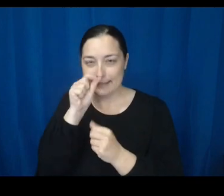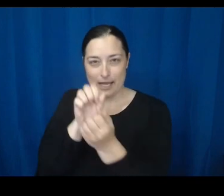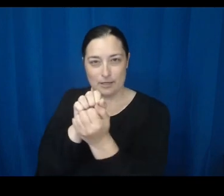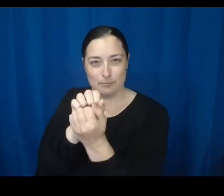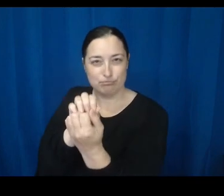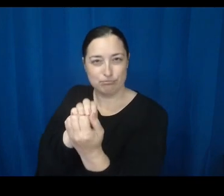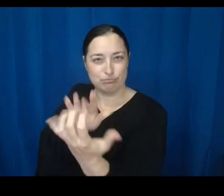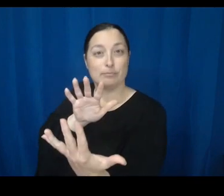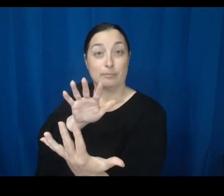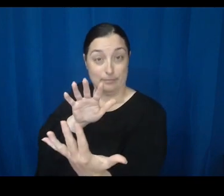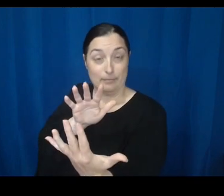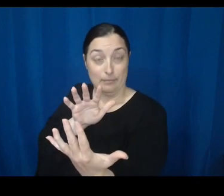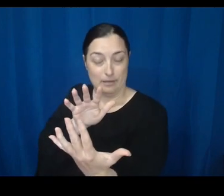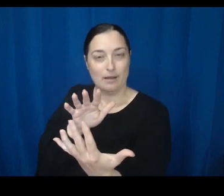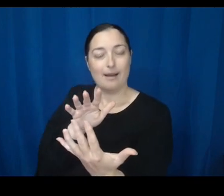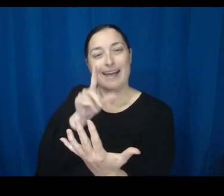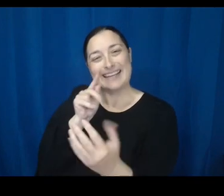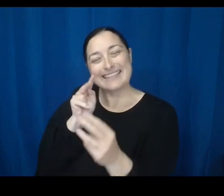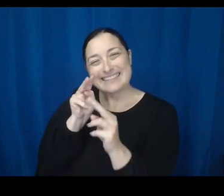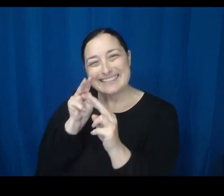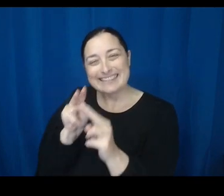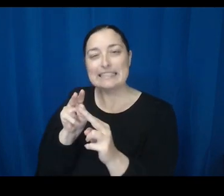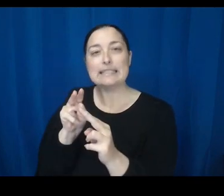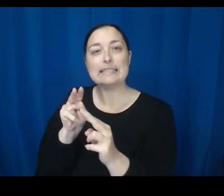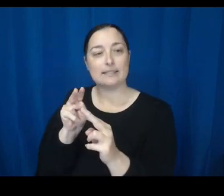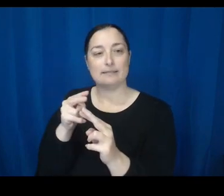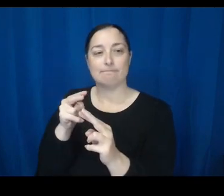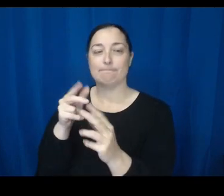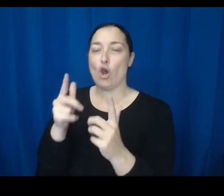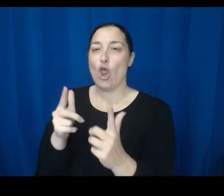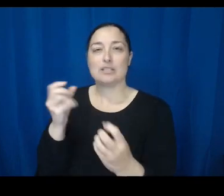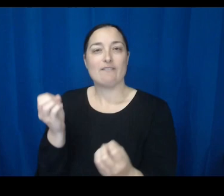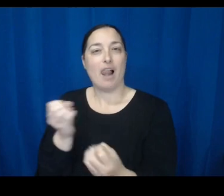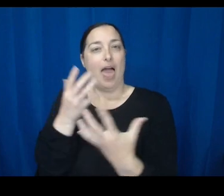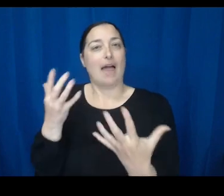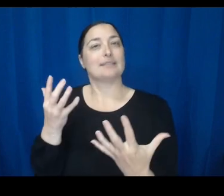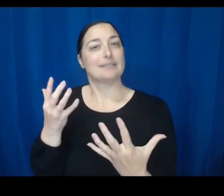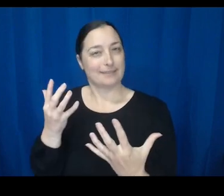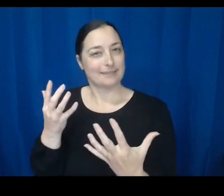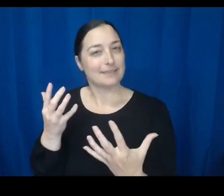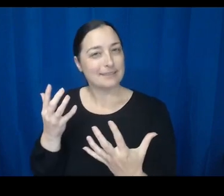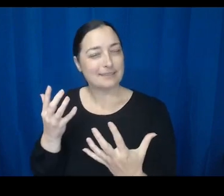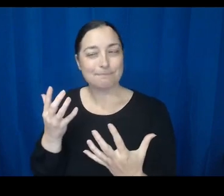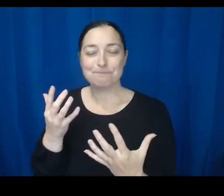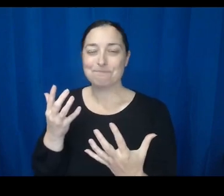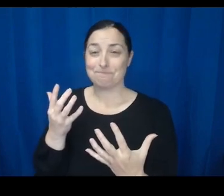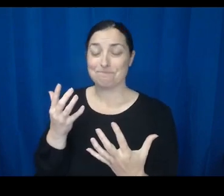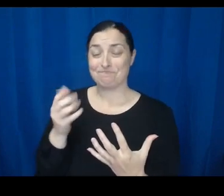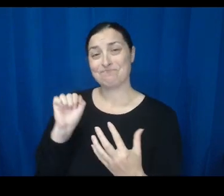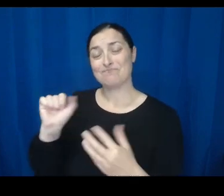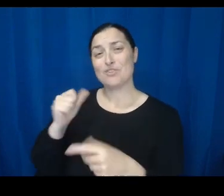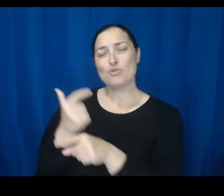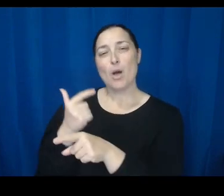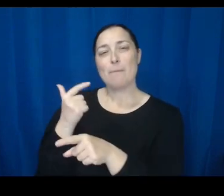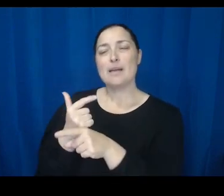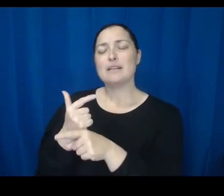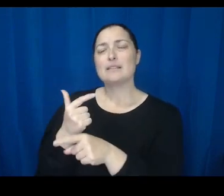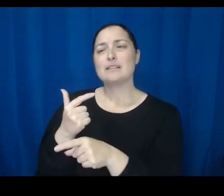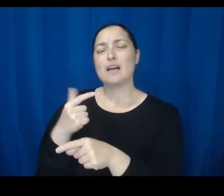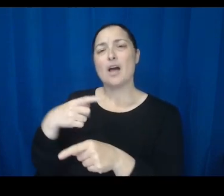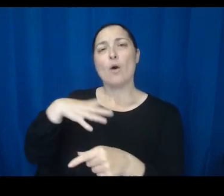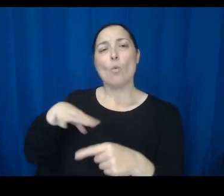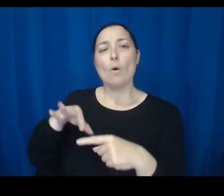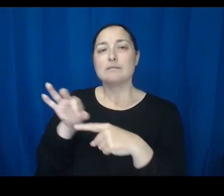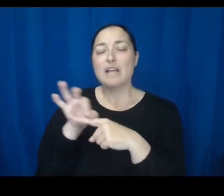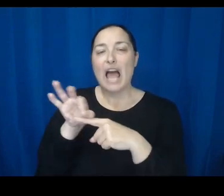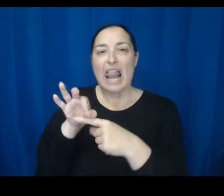she's achieving here is light in her colour. She always said that she didn't want her colour to be flat